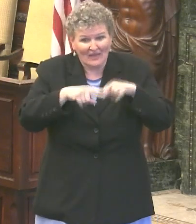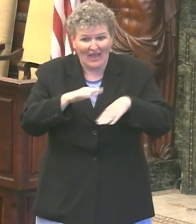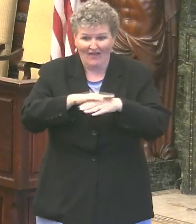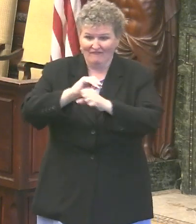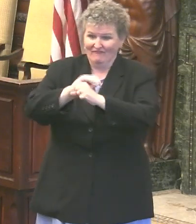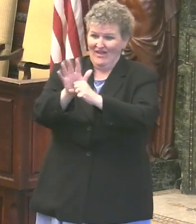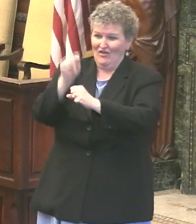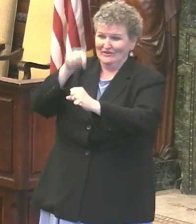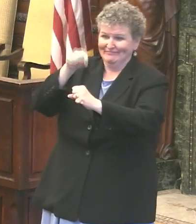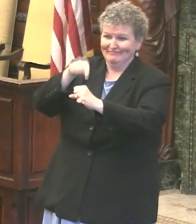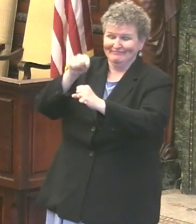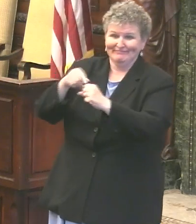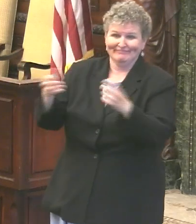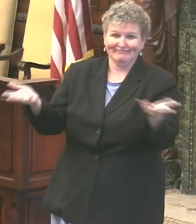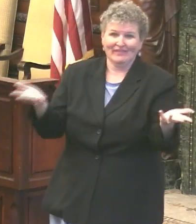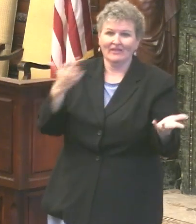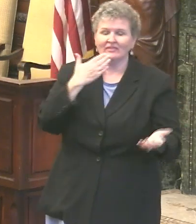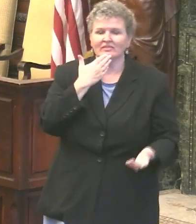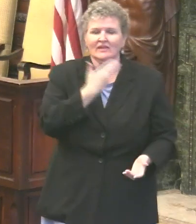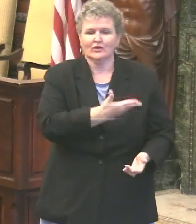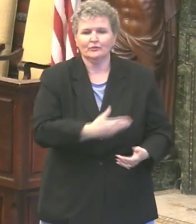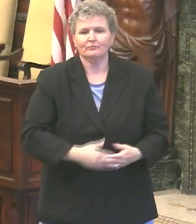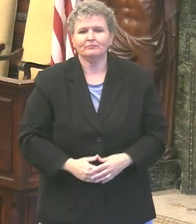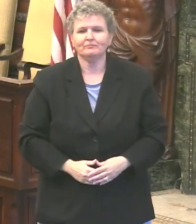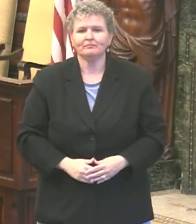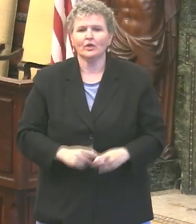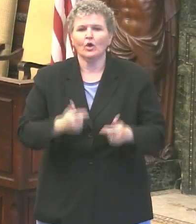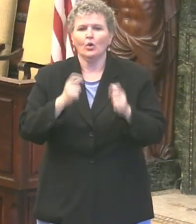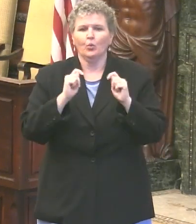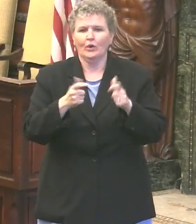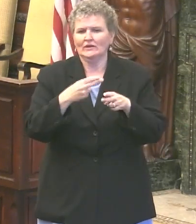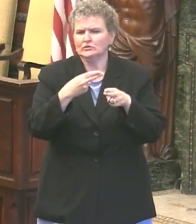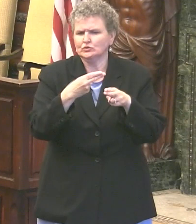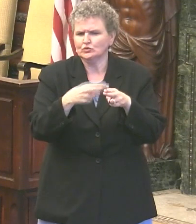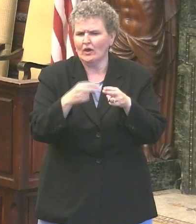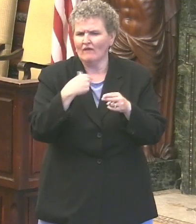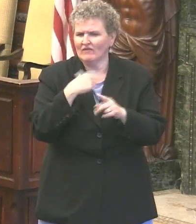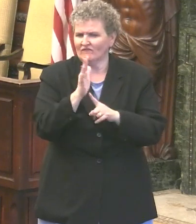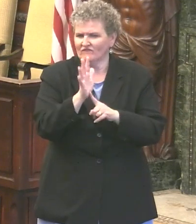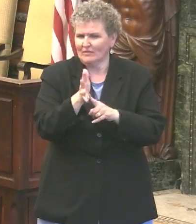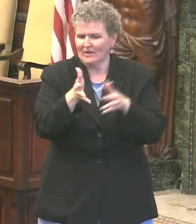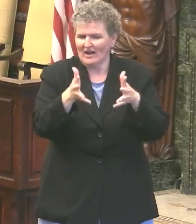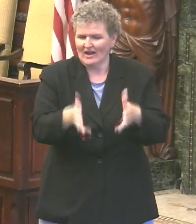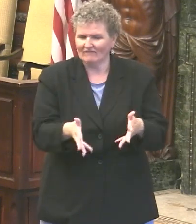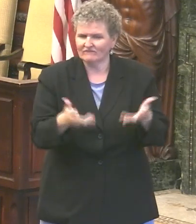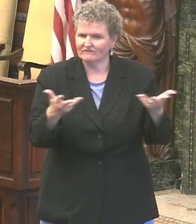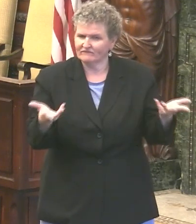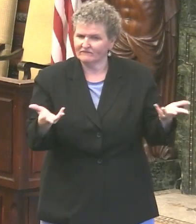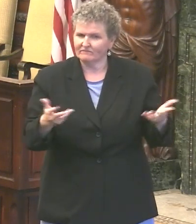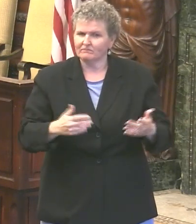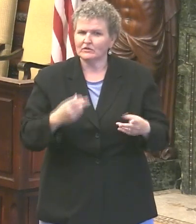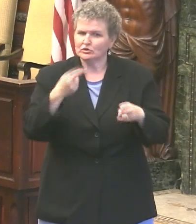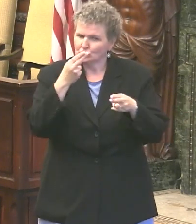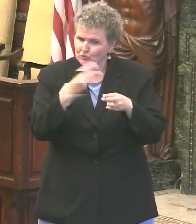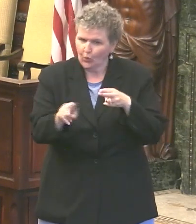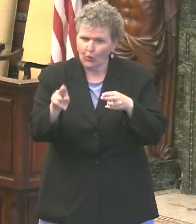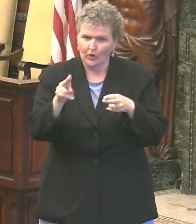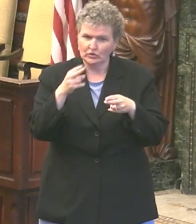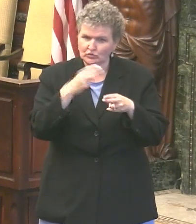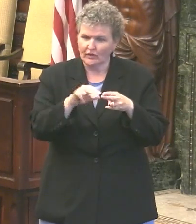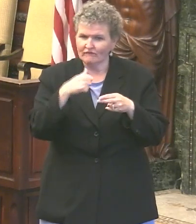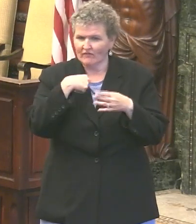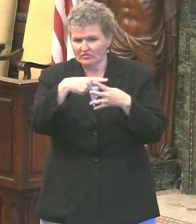right. Thank you, Corey. We're now going to move quickly to a second round. We only have about 5 minutes. I ask that you limit questions on other